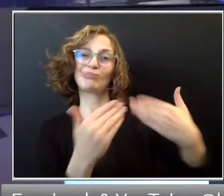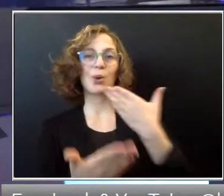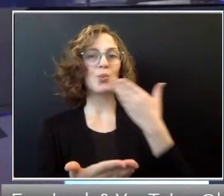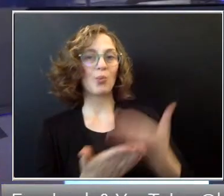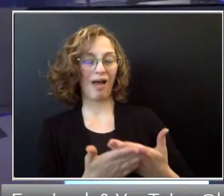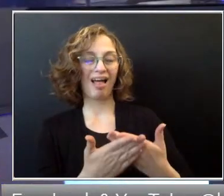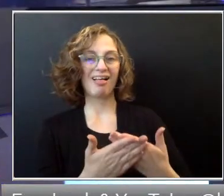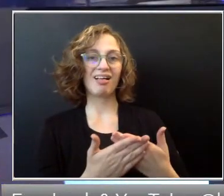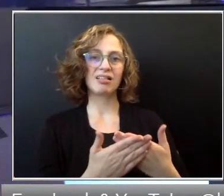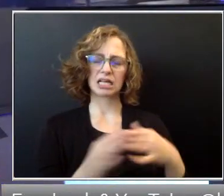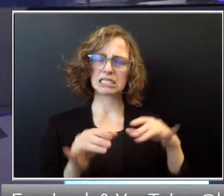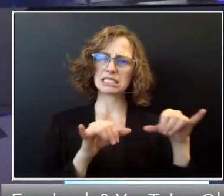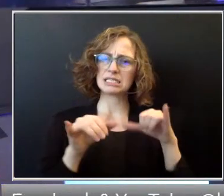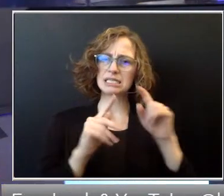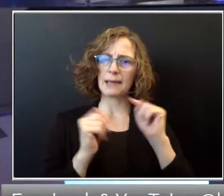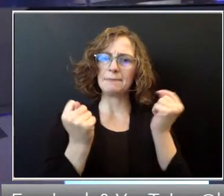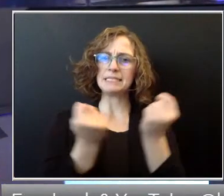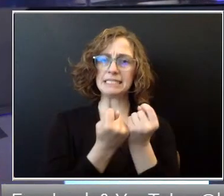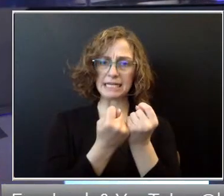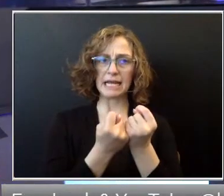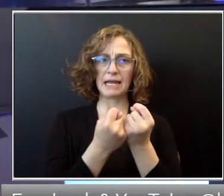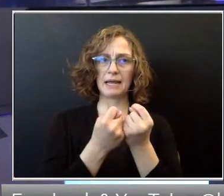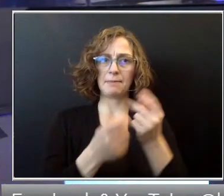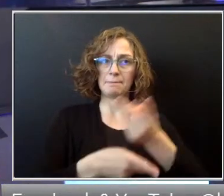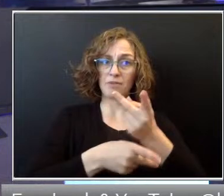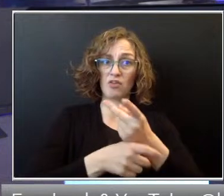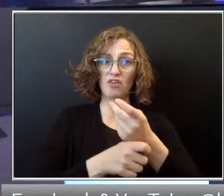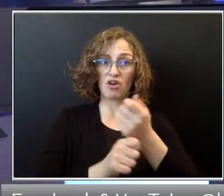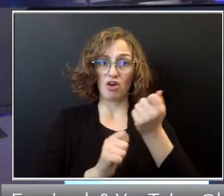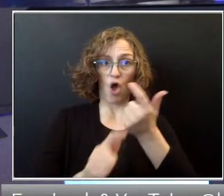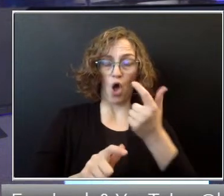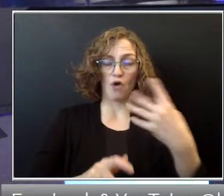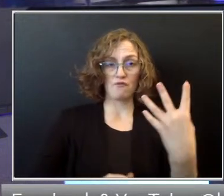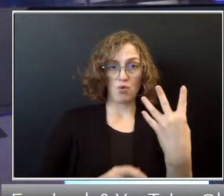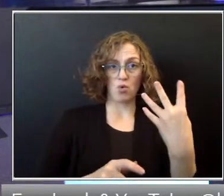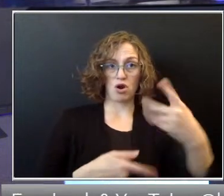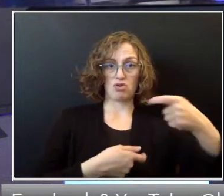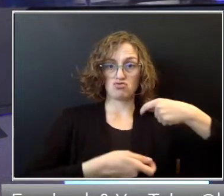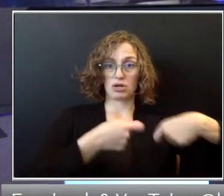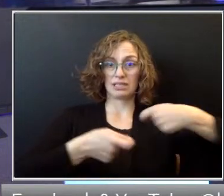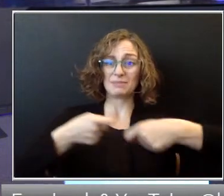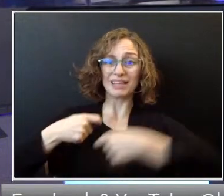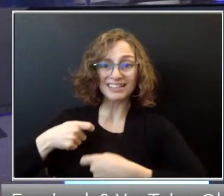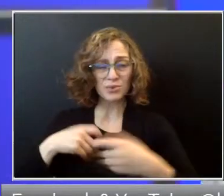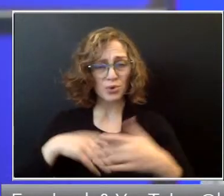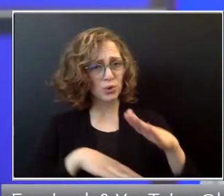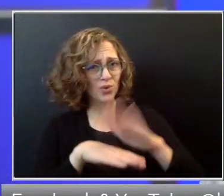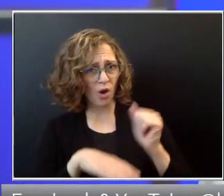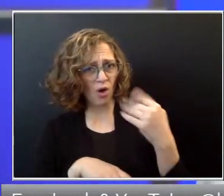team doing all 4 transplants? Are you calling in 4 different teams? How does that work? So